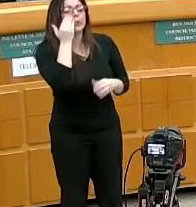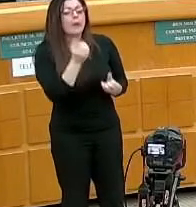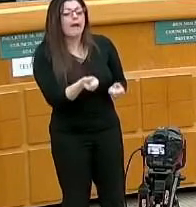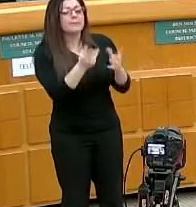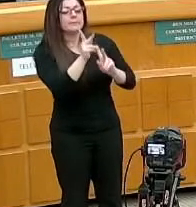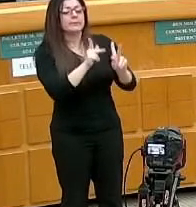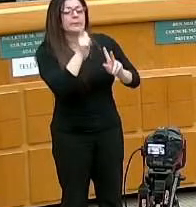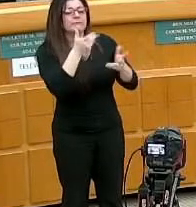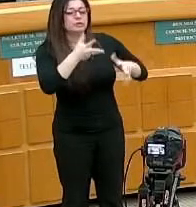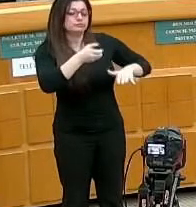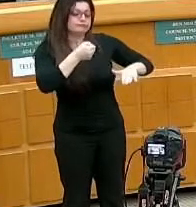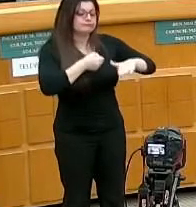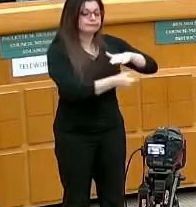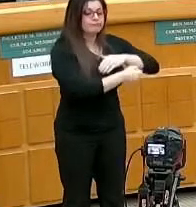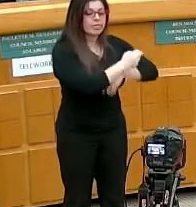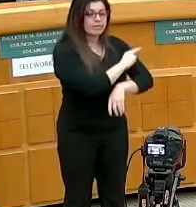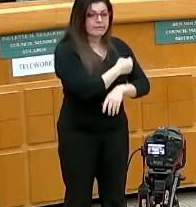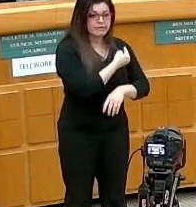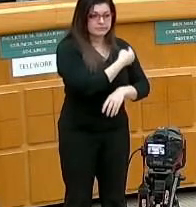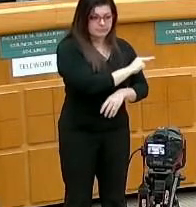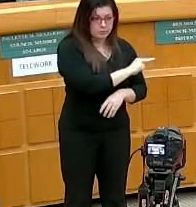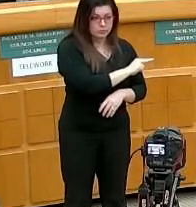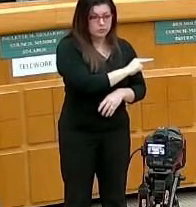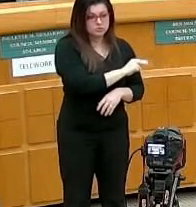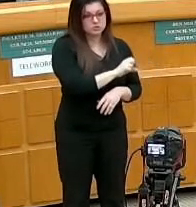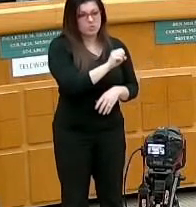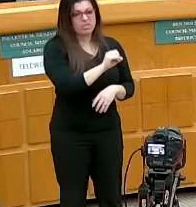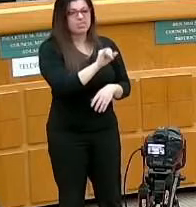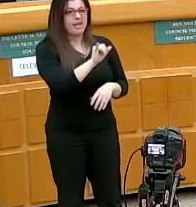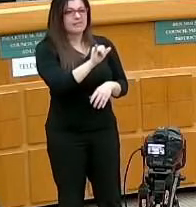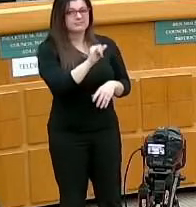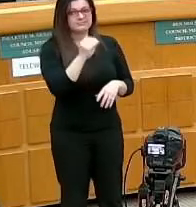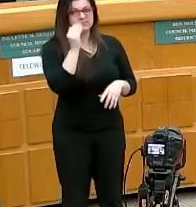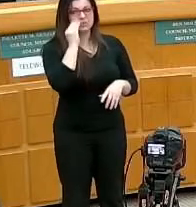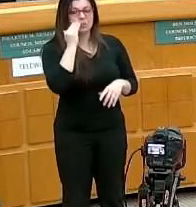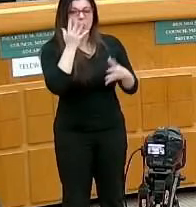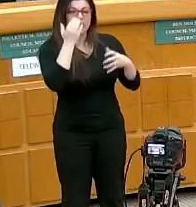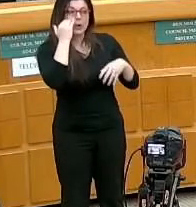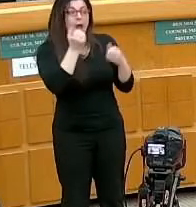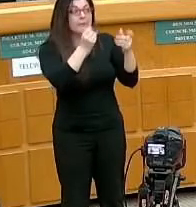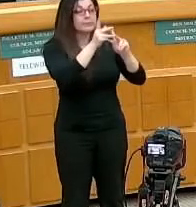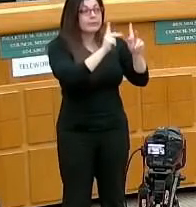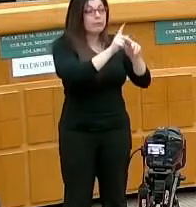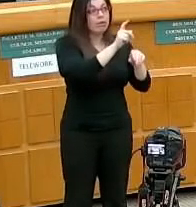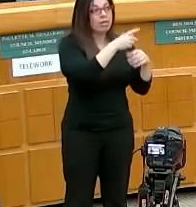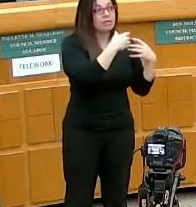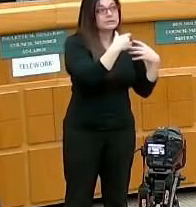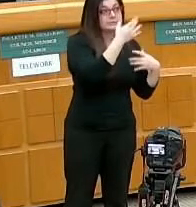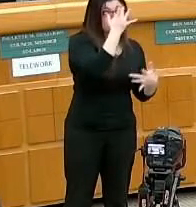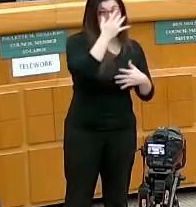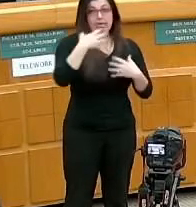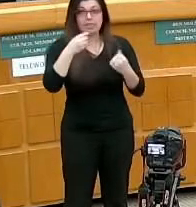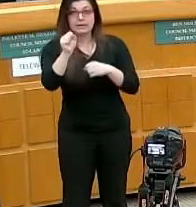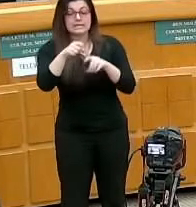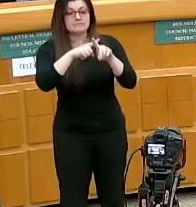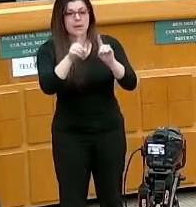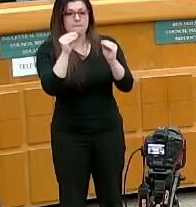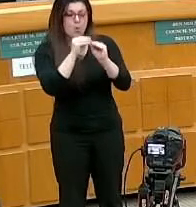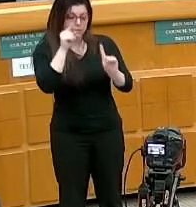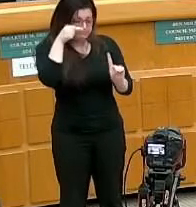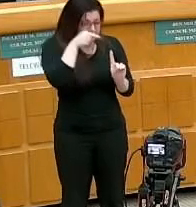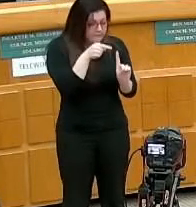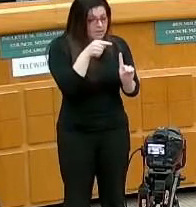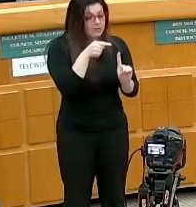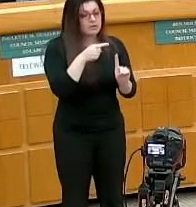hospitalized. And this is a microcosm or a subset of the bigger picture. But since we started tracking this on March 19th, that